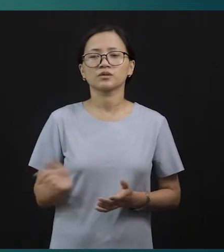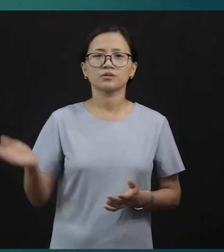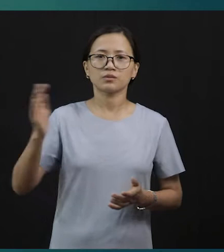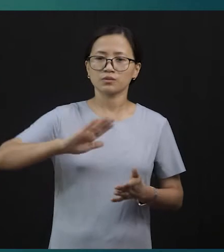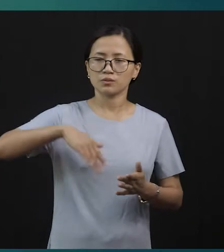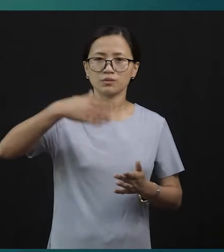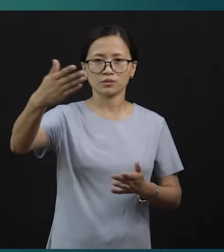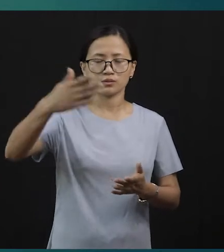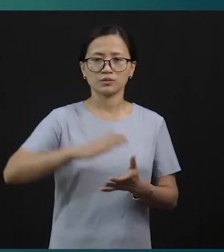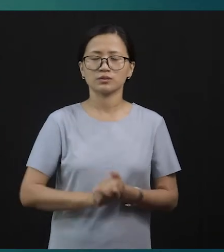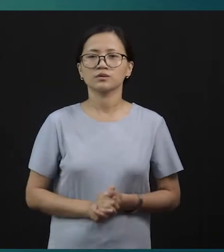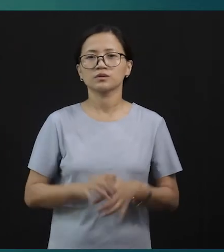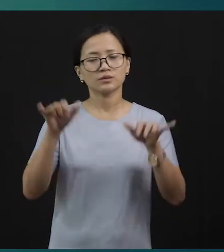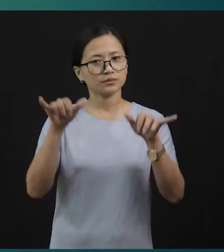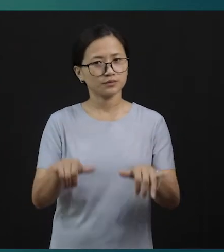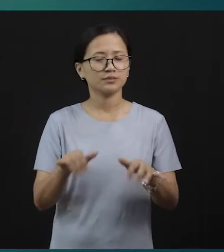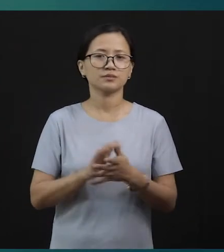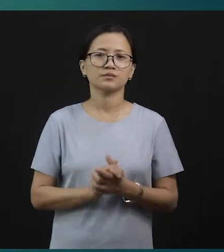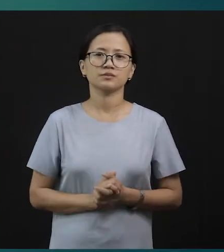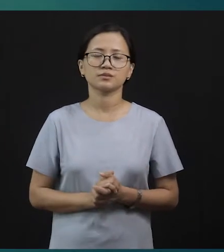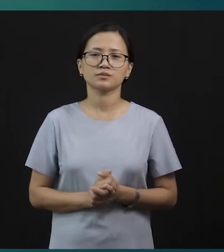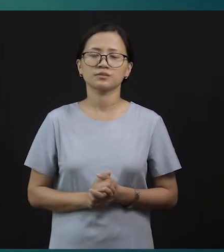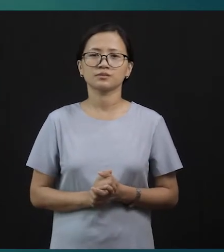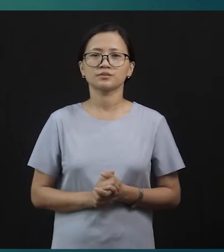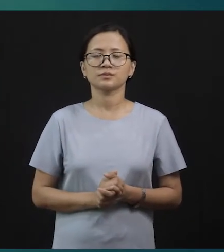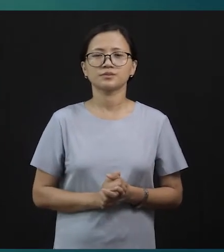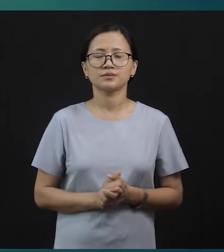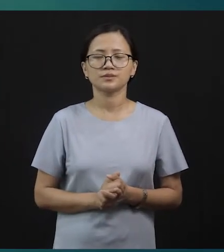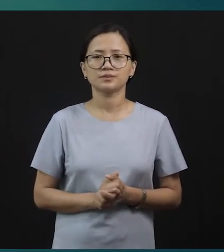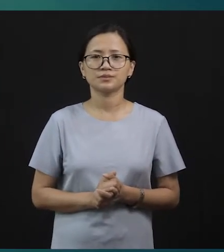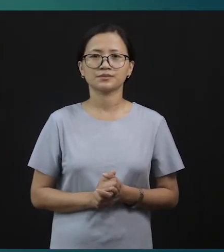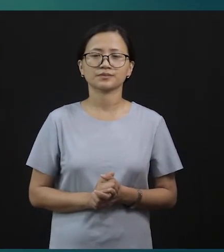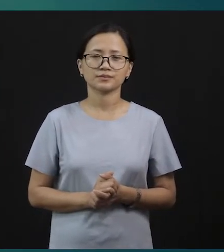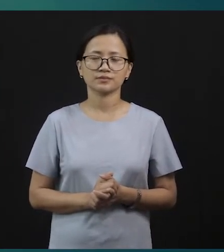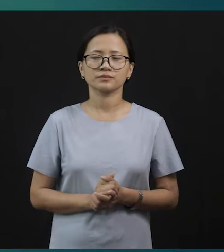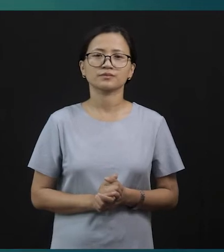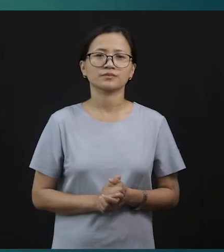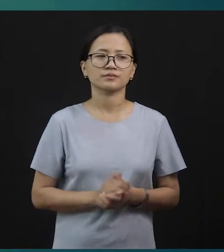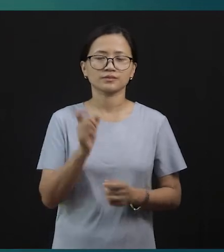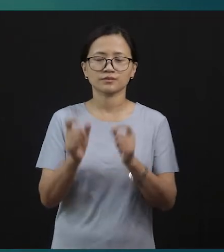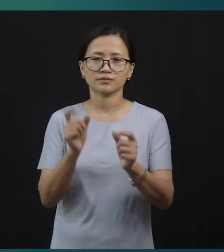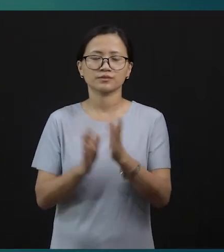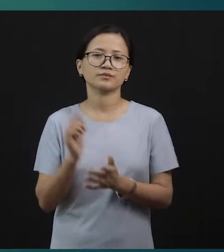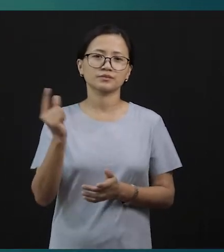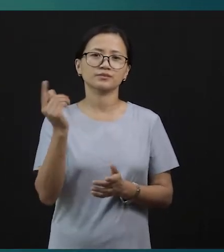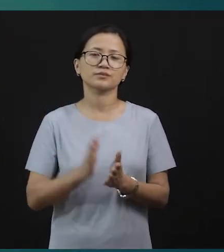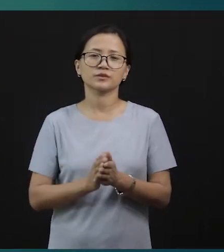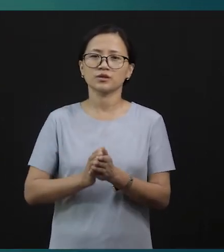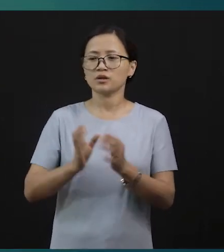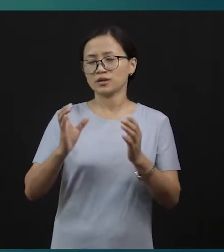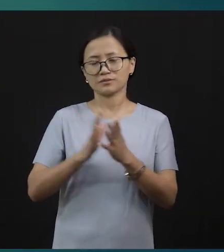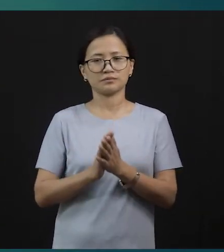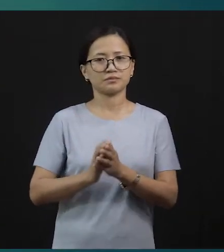and settled there and also colonized. That means colonizing people, okay. The people use the shoe